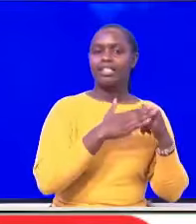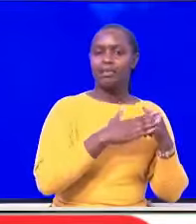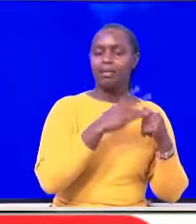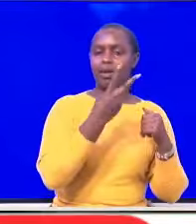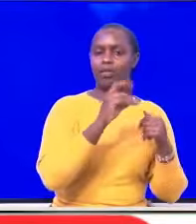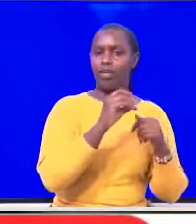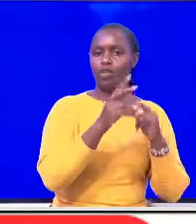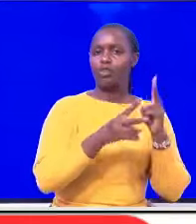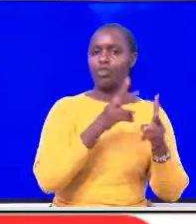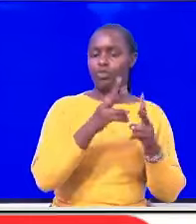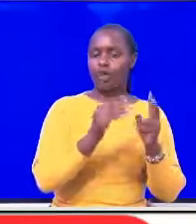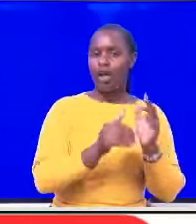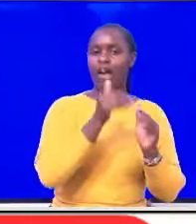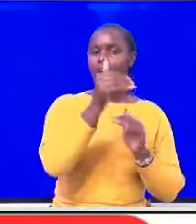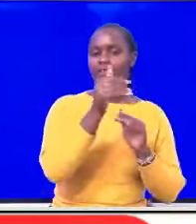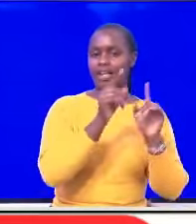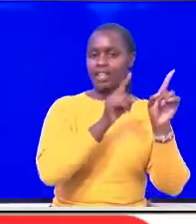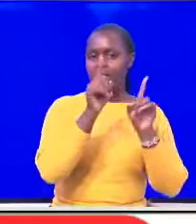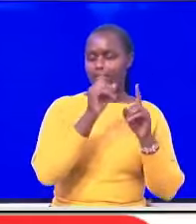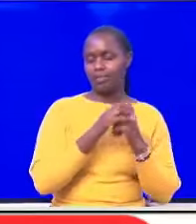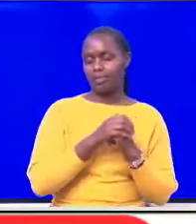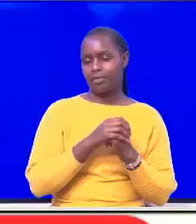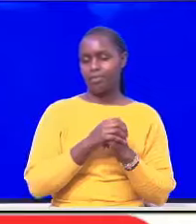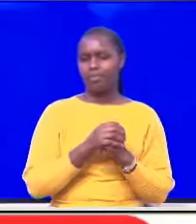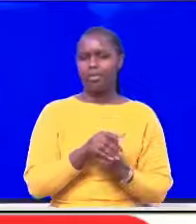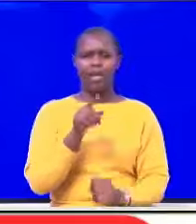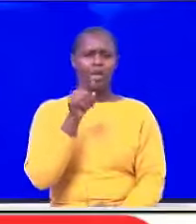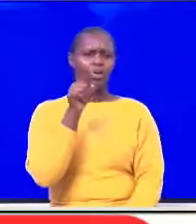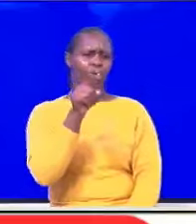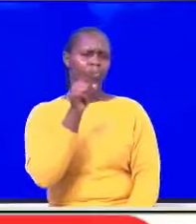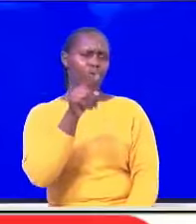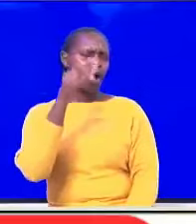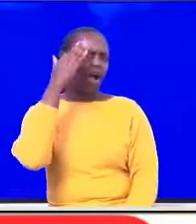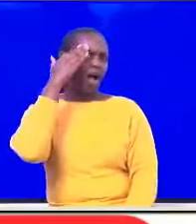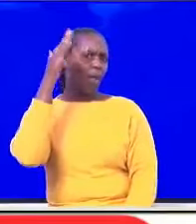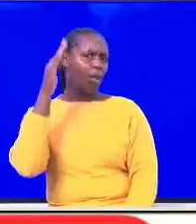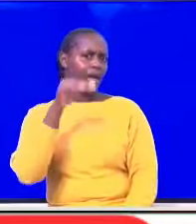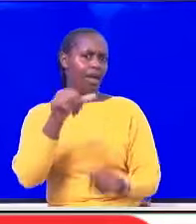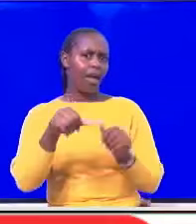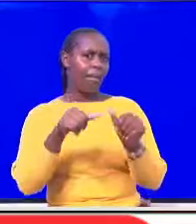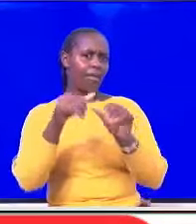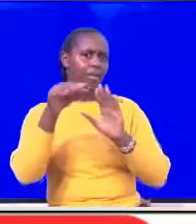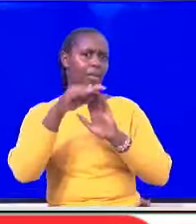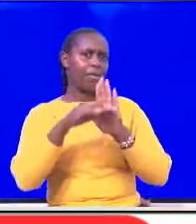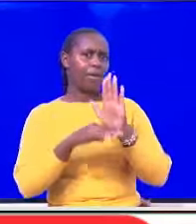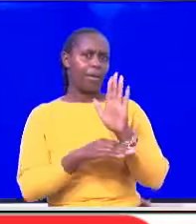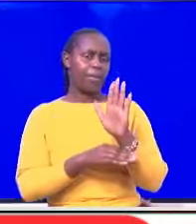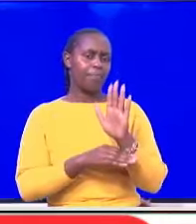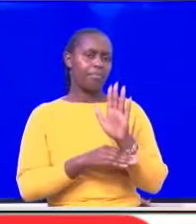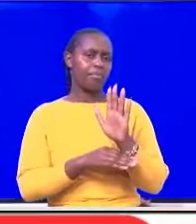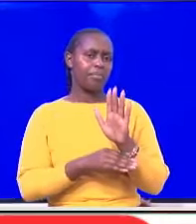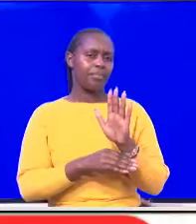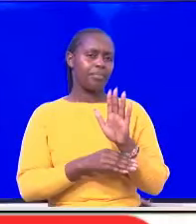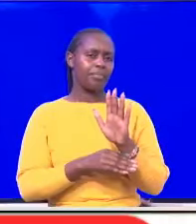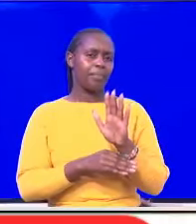long after the trip. Were you aware of this program for overseas